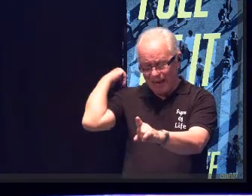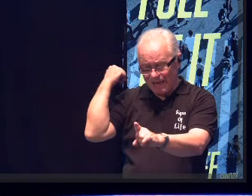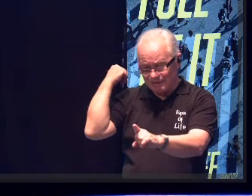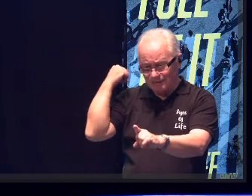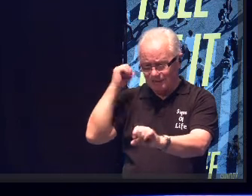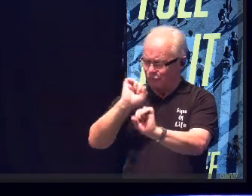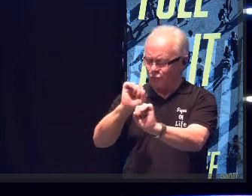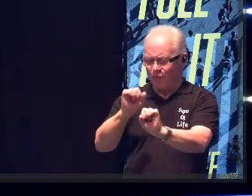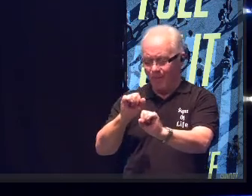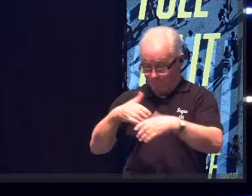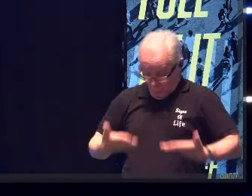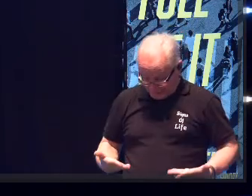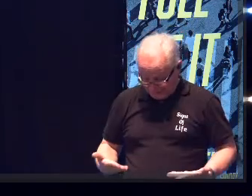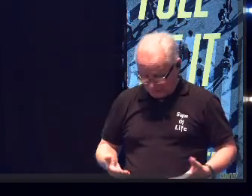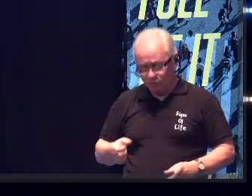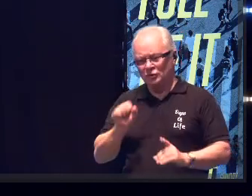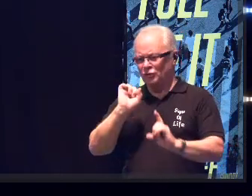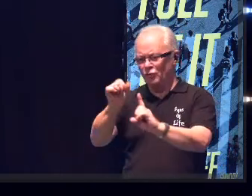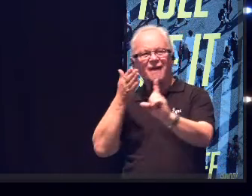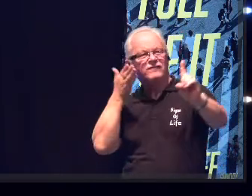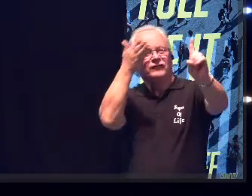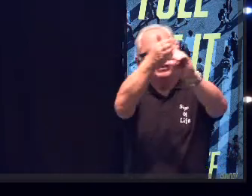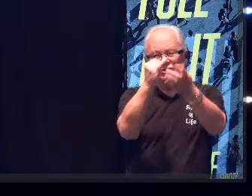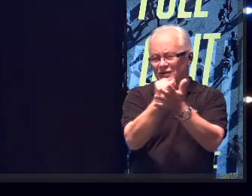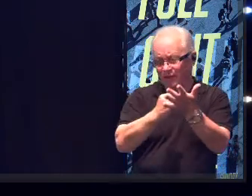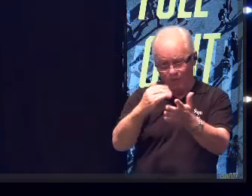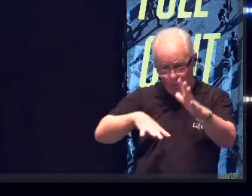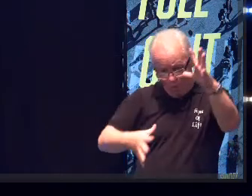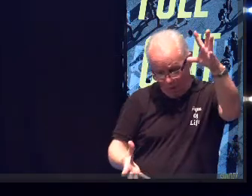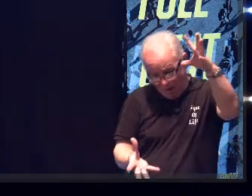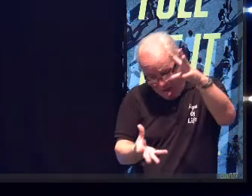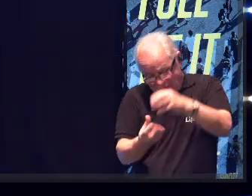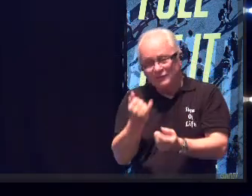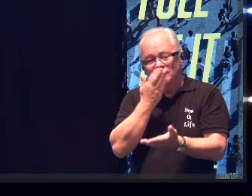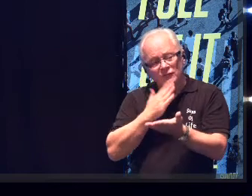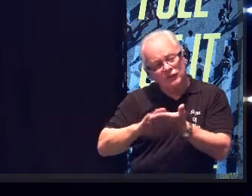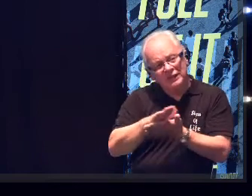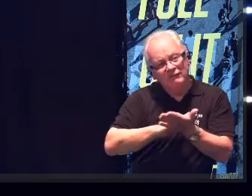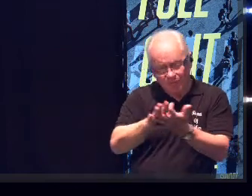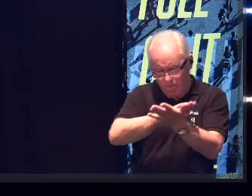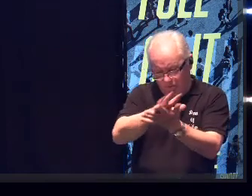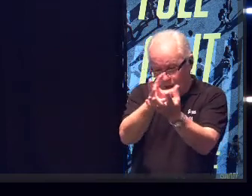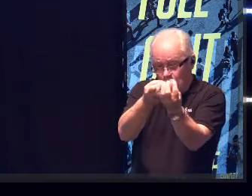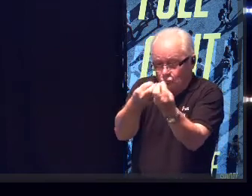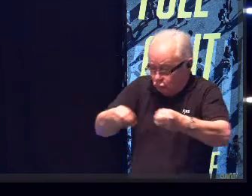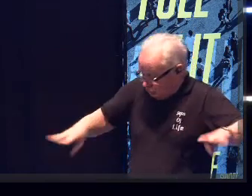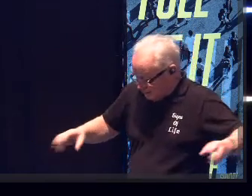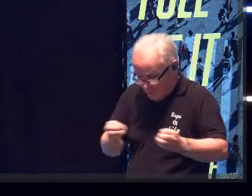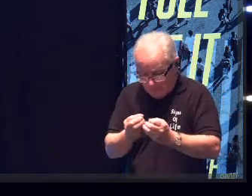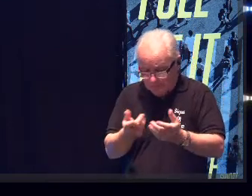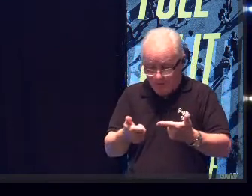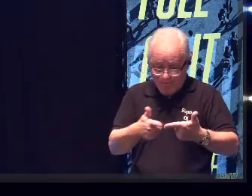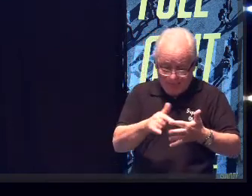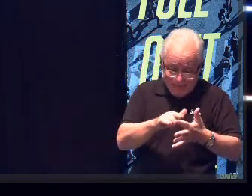present, your future sin is forgiven. It's erased. The Bible says as far as the